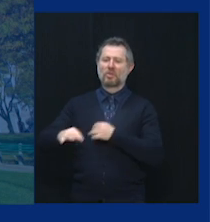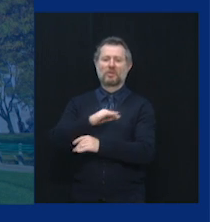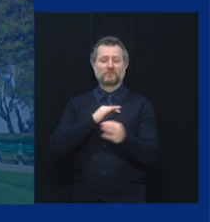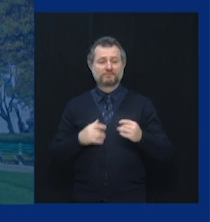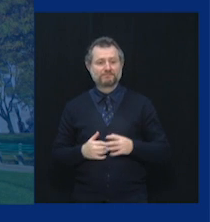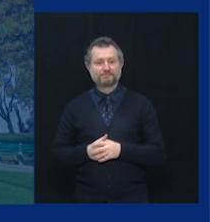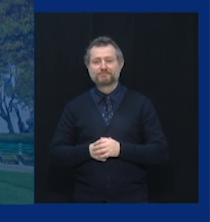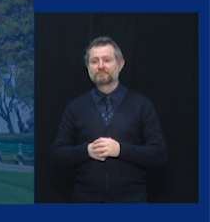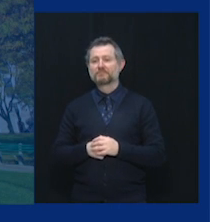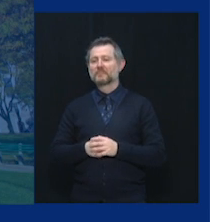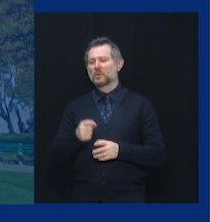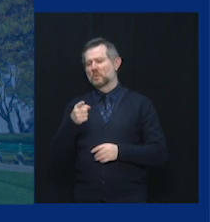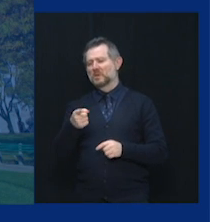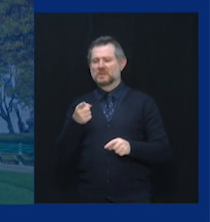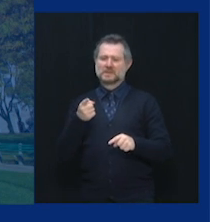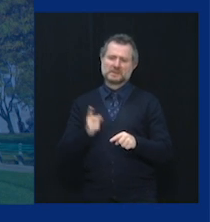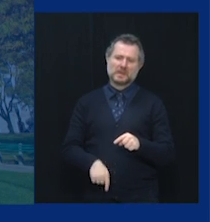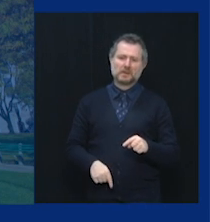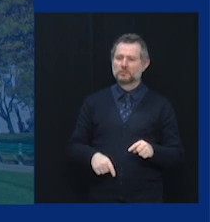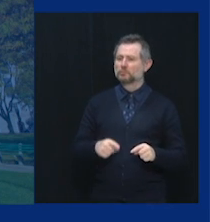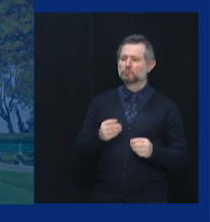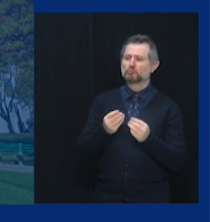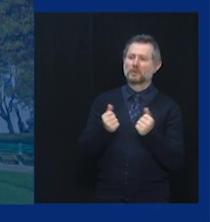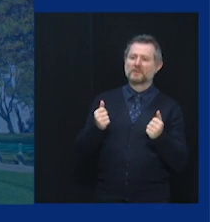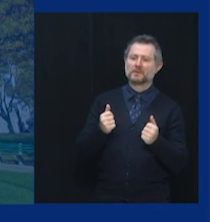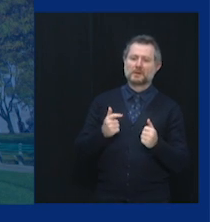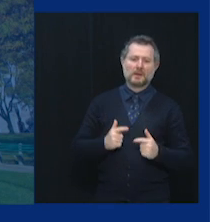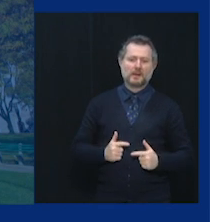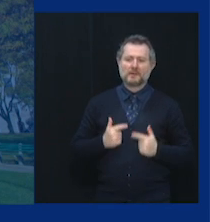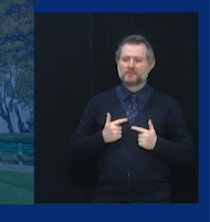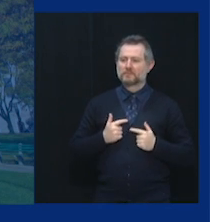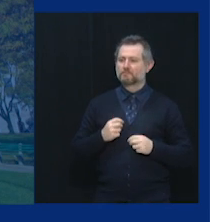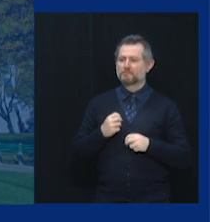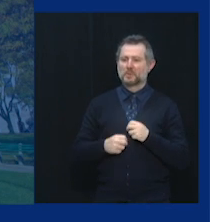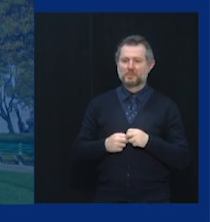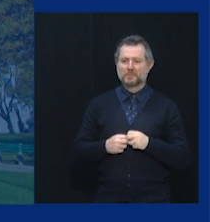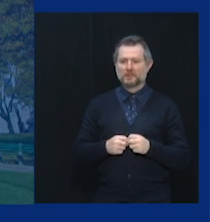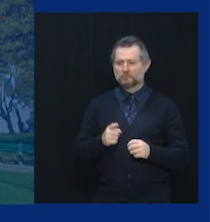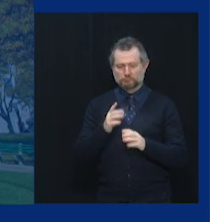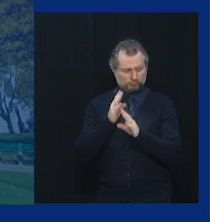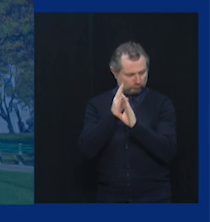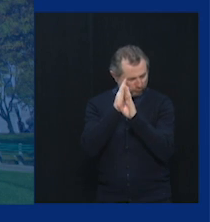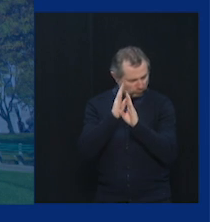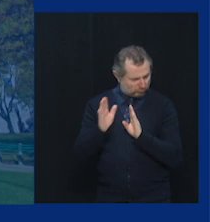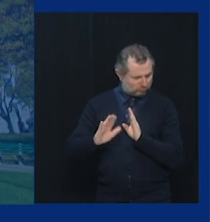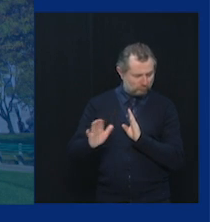solve a problem in life that you refuse to acknowledge or you deny.